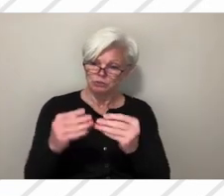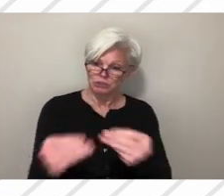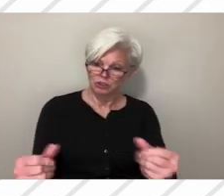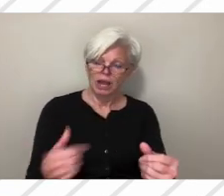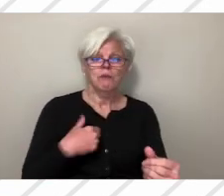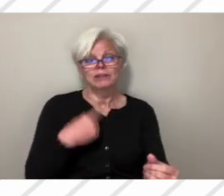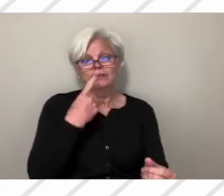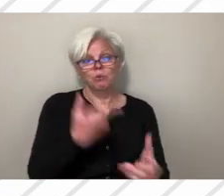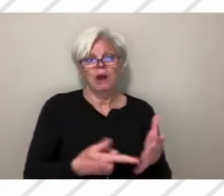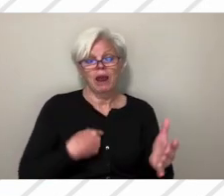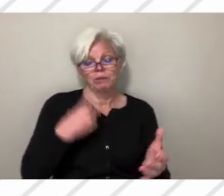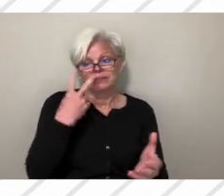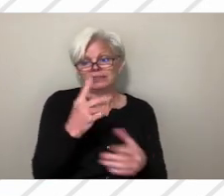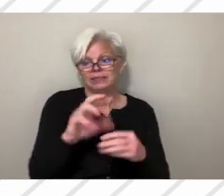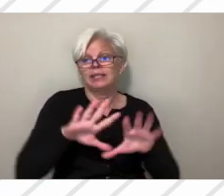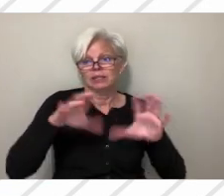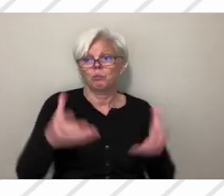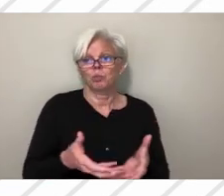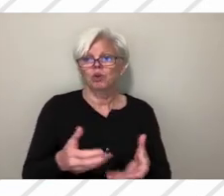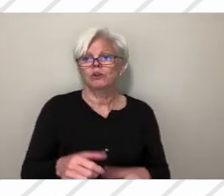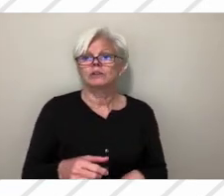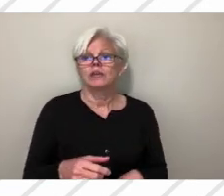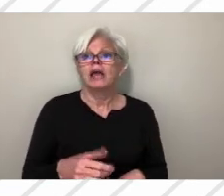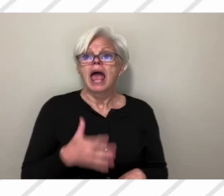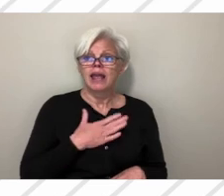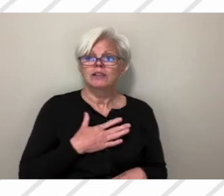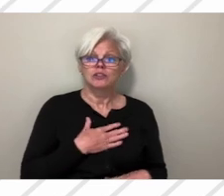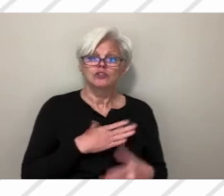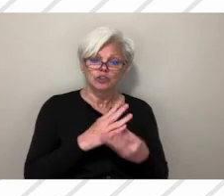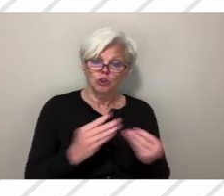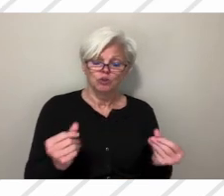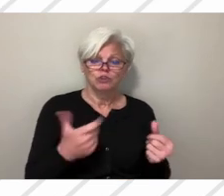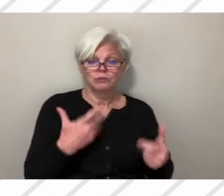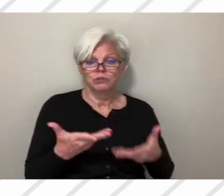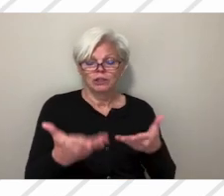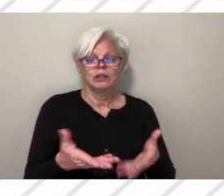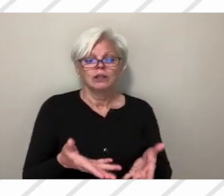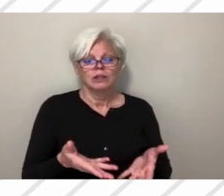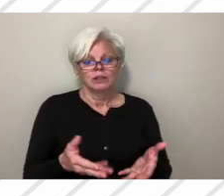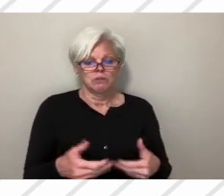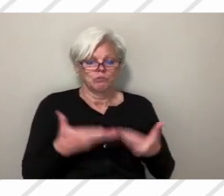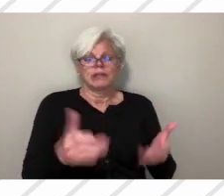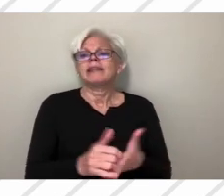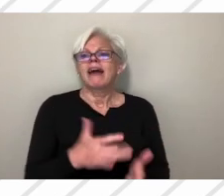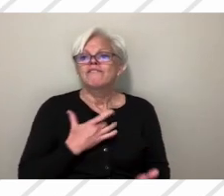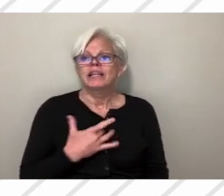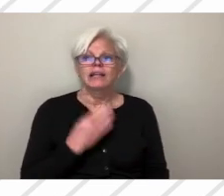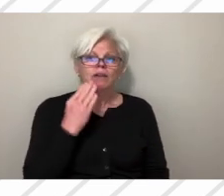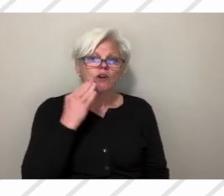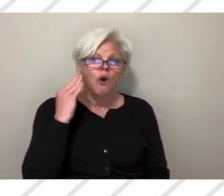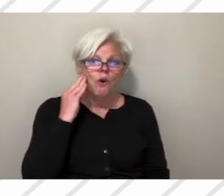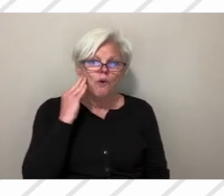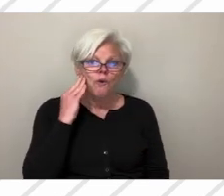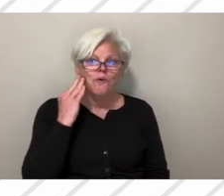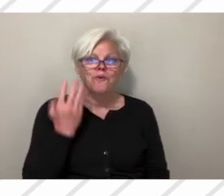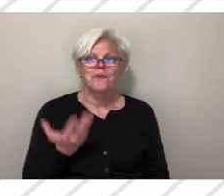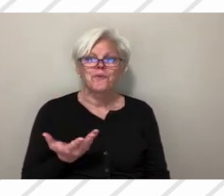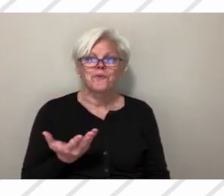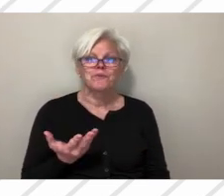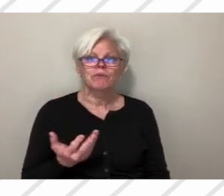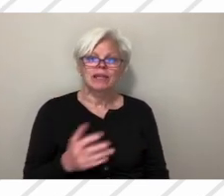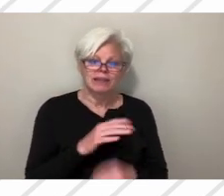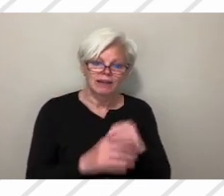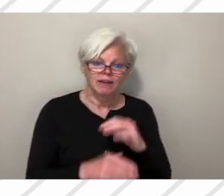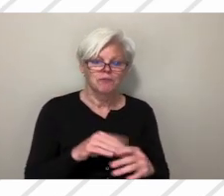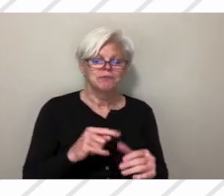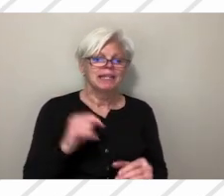on. And it's to bring that feeling of home, the comfort of being a teenager